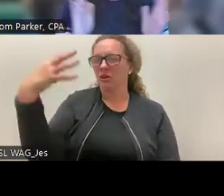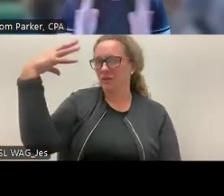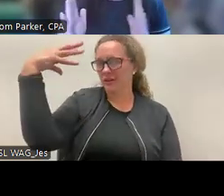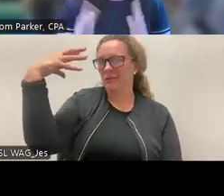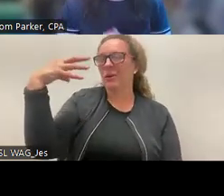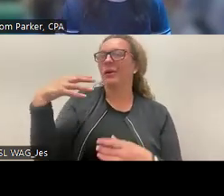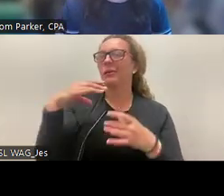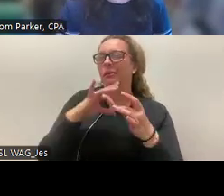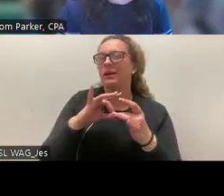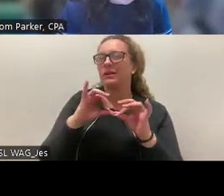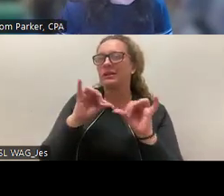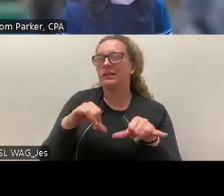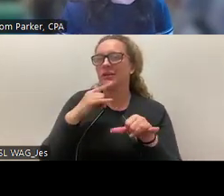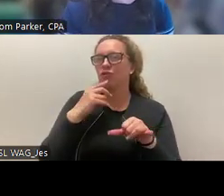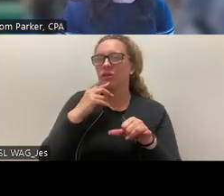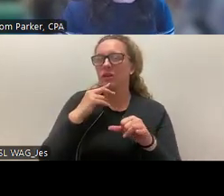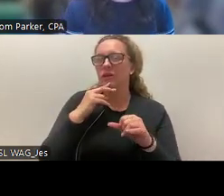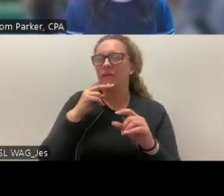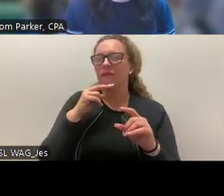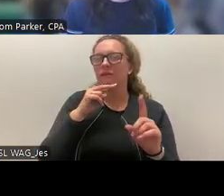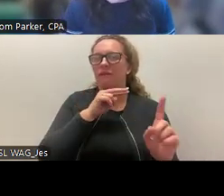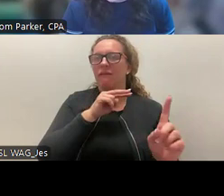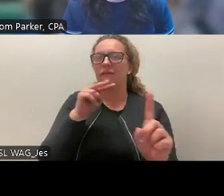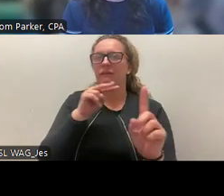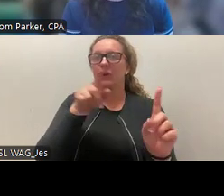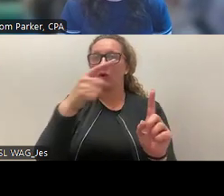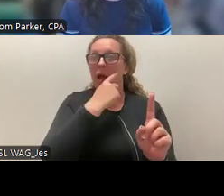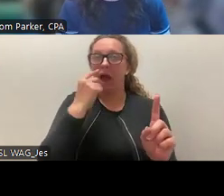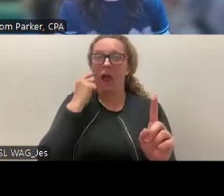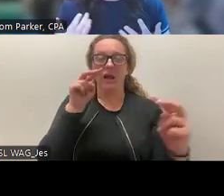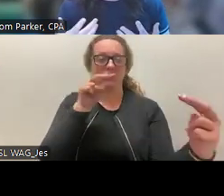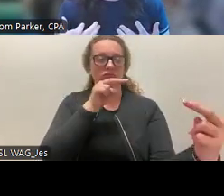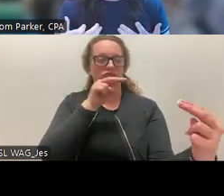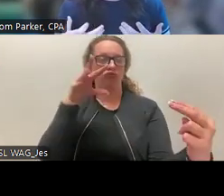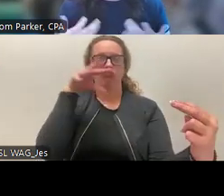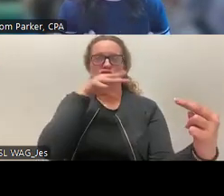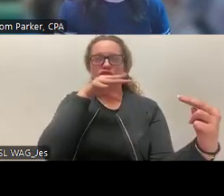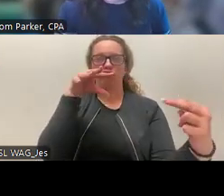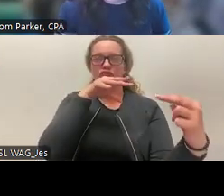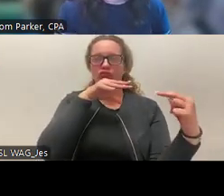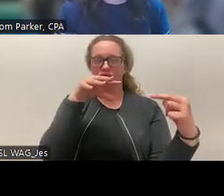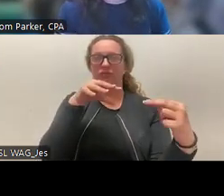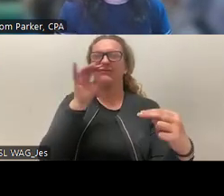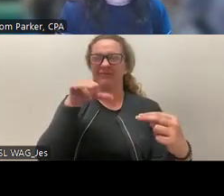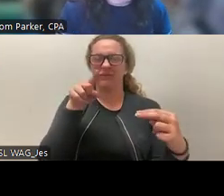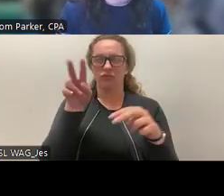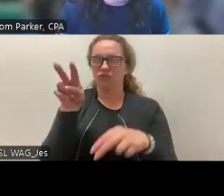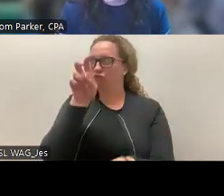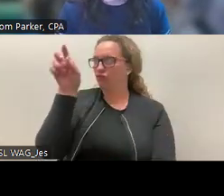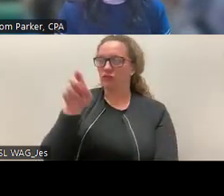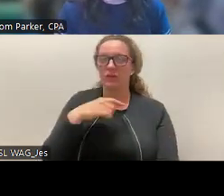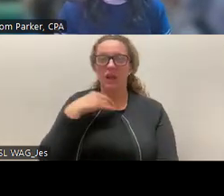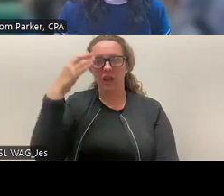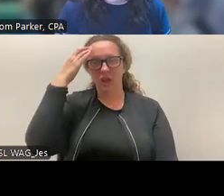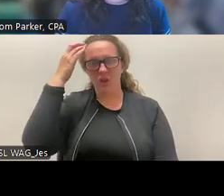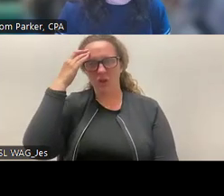that tracks your eyes, and some games are compatible with it as well, and some games are designed for it too. I know Forza can be used with an